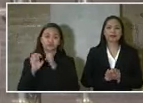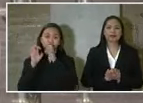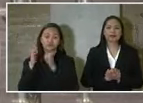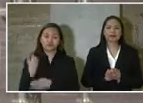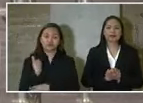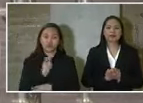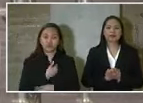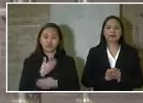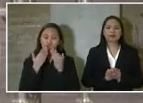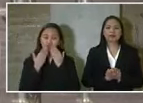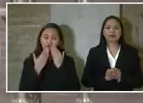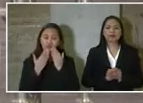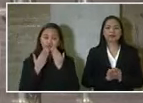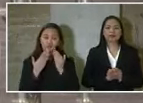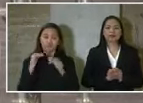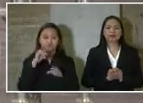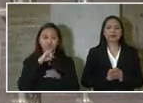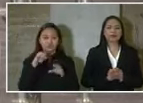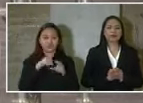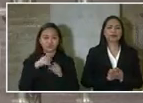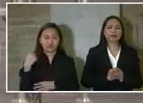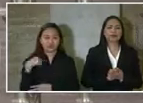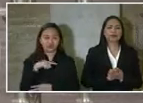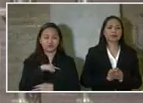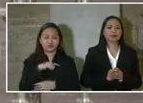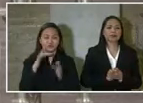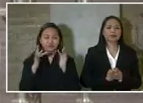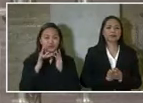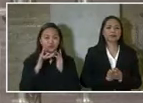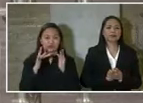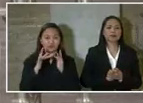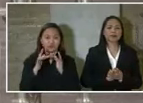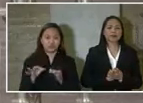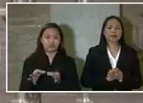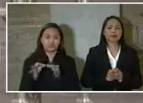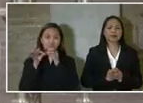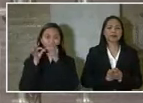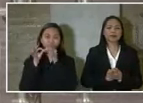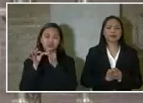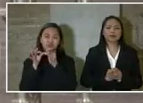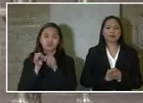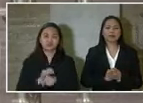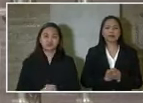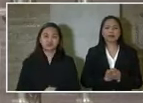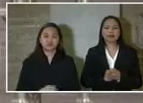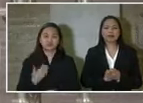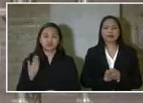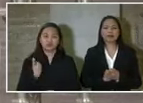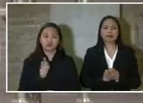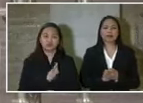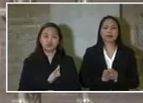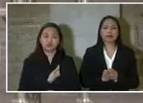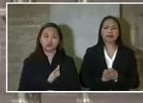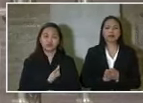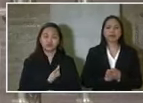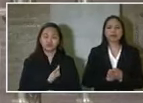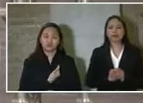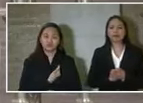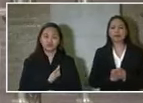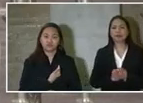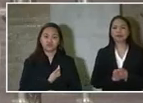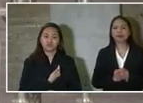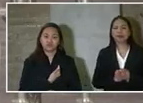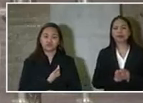also all those who are joining us through the online broadcast of this Mass. We give to you